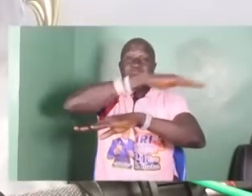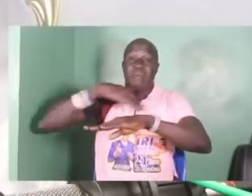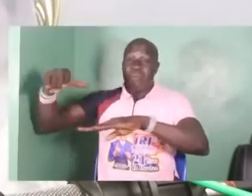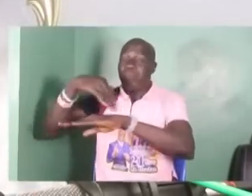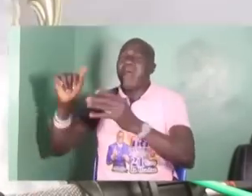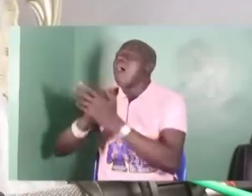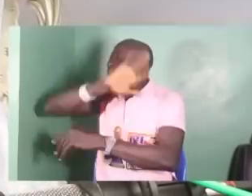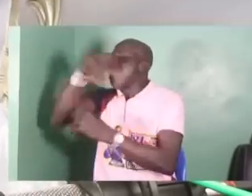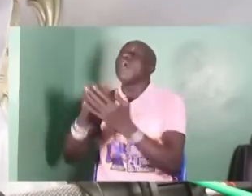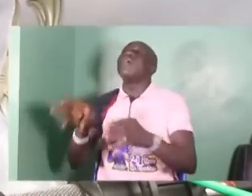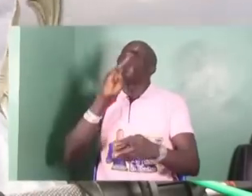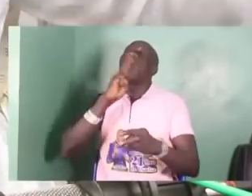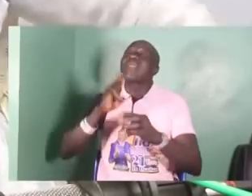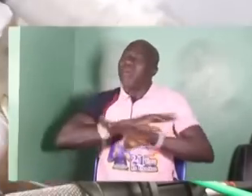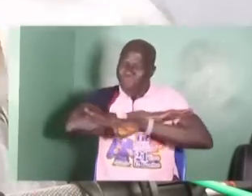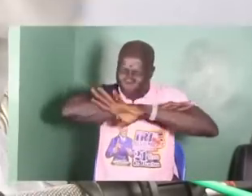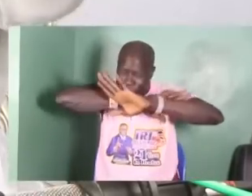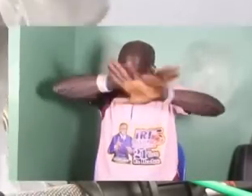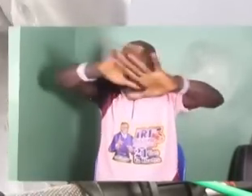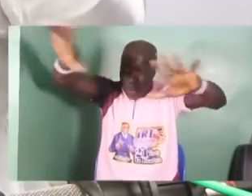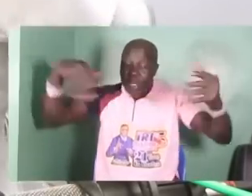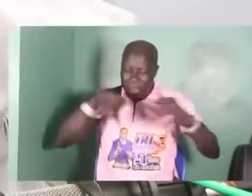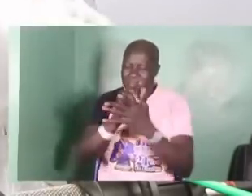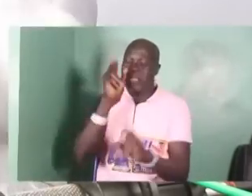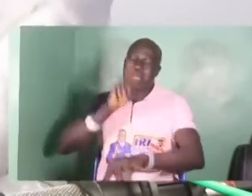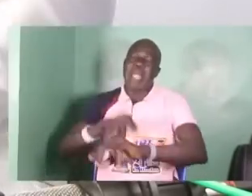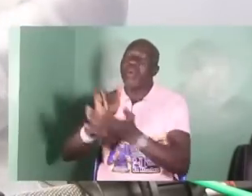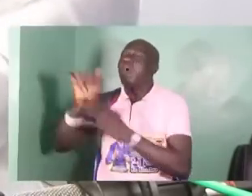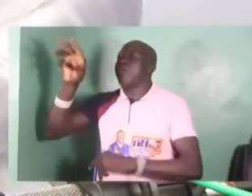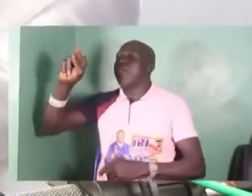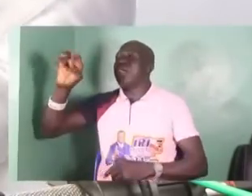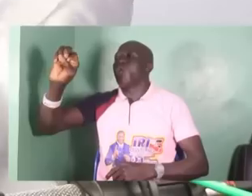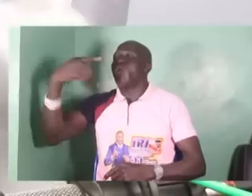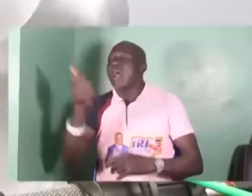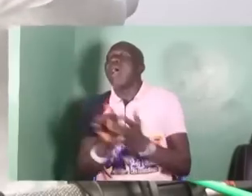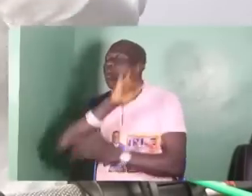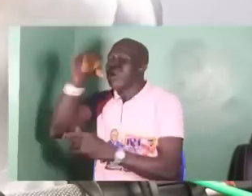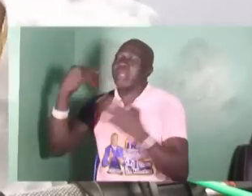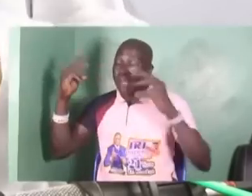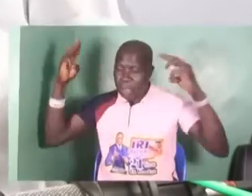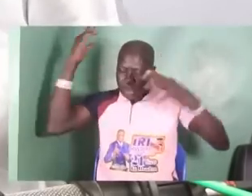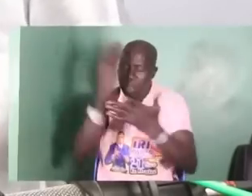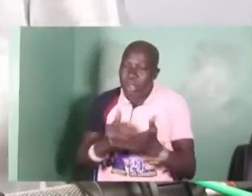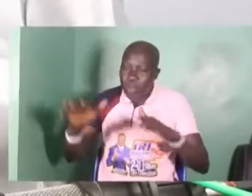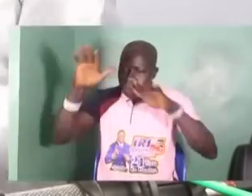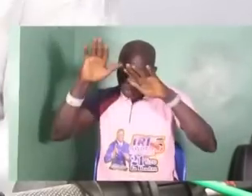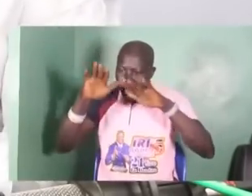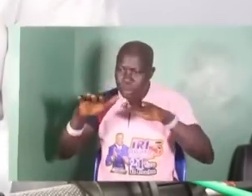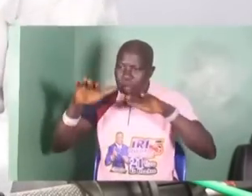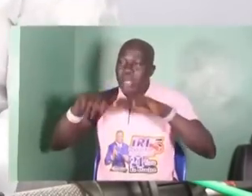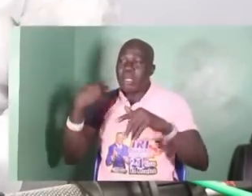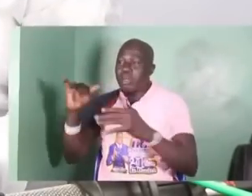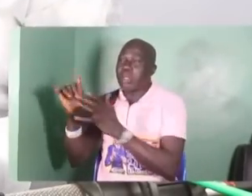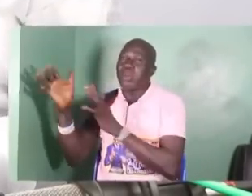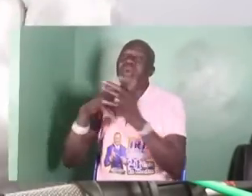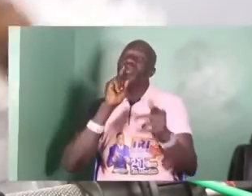tani emi o wa beru who will I fear ko se ti mo le beru there is no one I can fear that is why I have the faith in Jesus he did it mo se ni gbagbo ninu